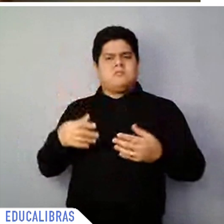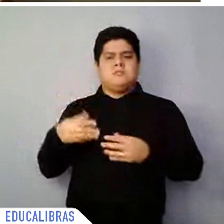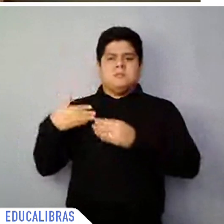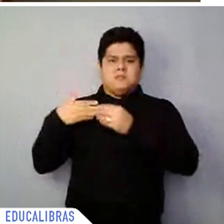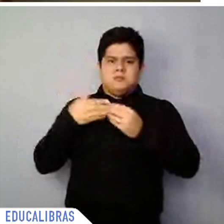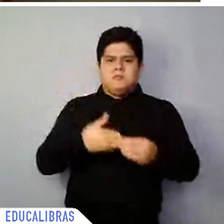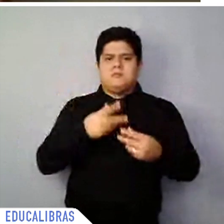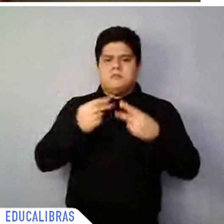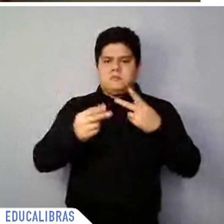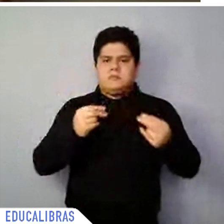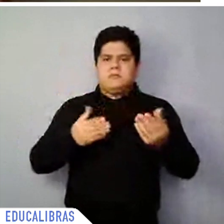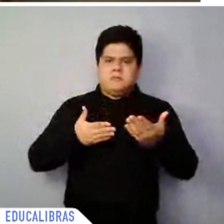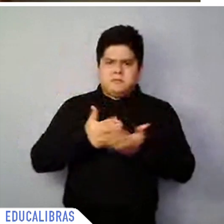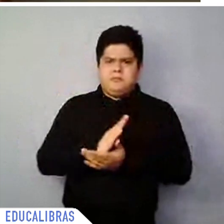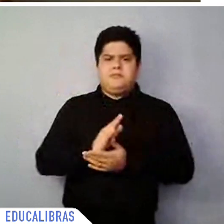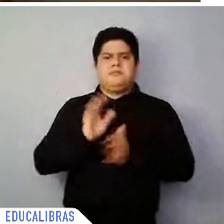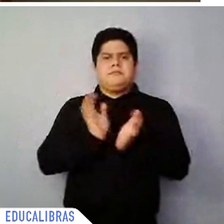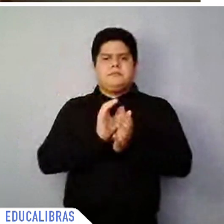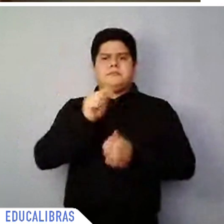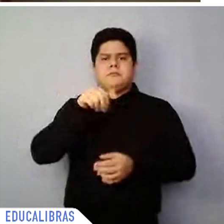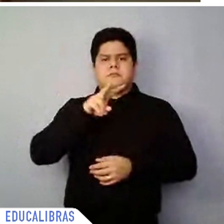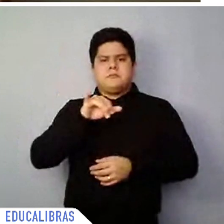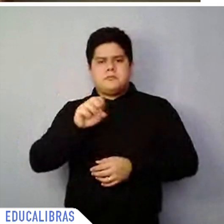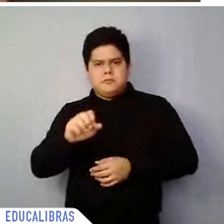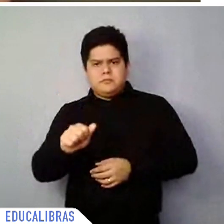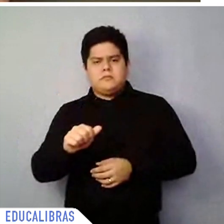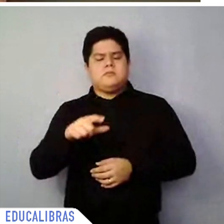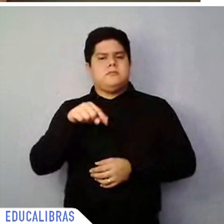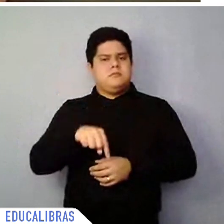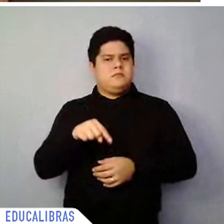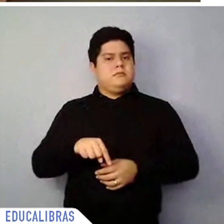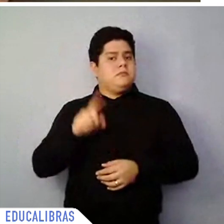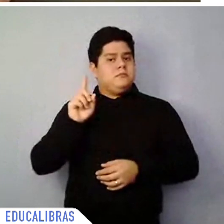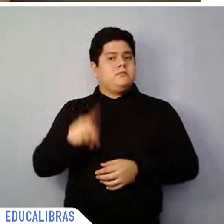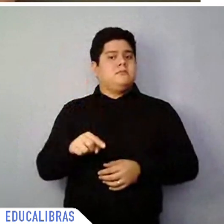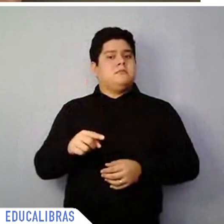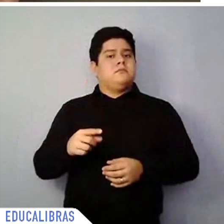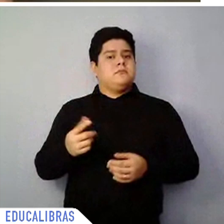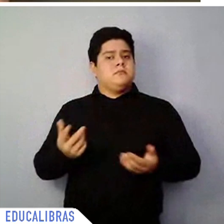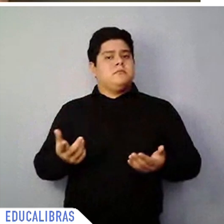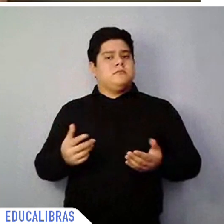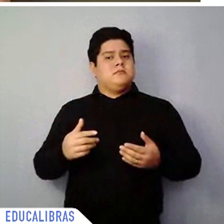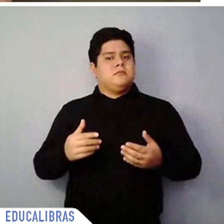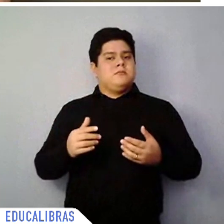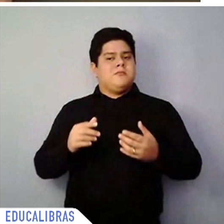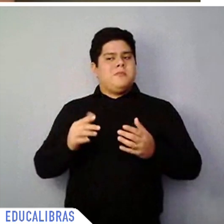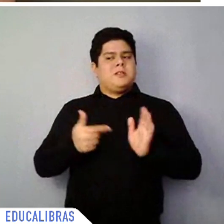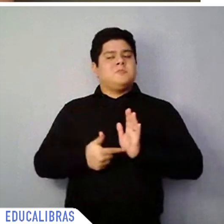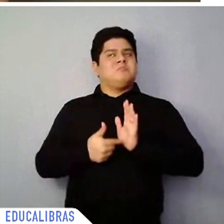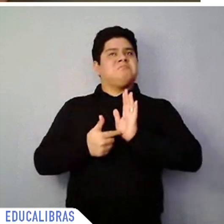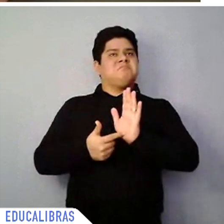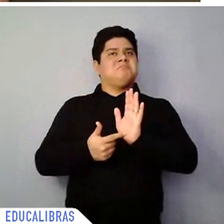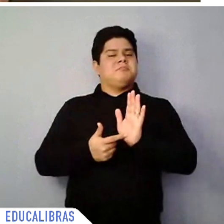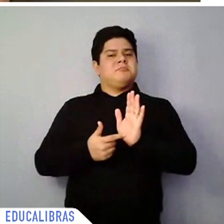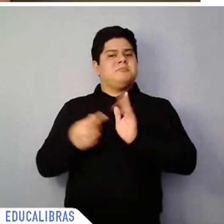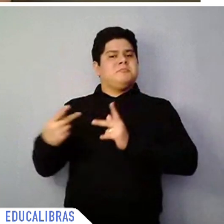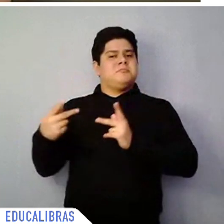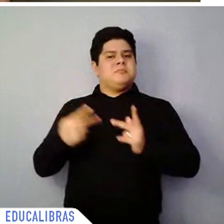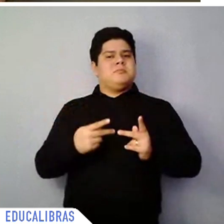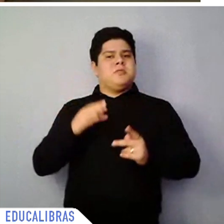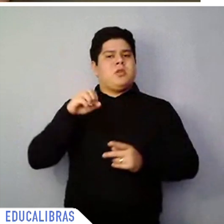of vaccination programs. Bringing the vaccine, having it approved by Anvisa, putting it into